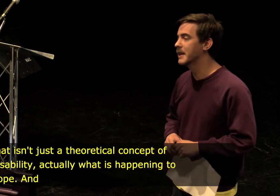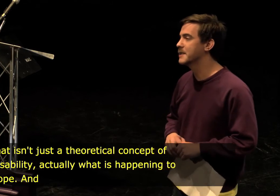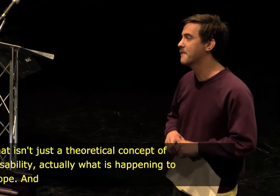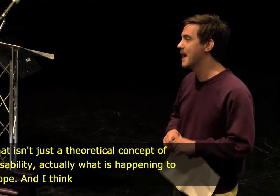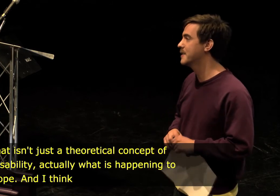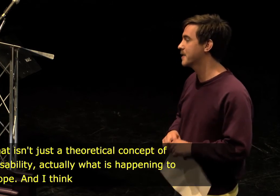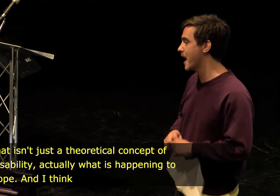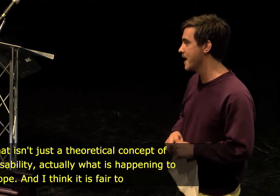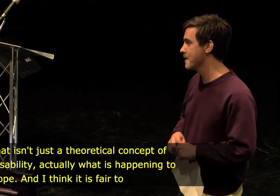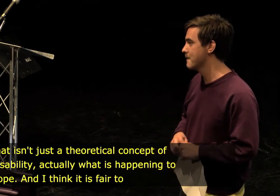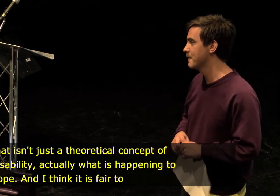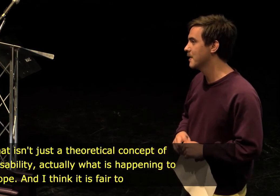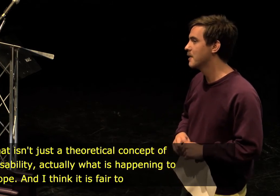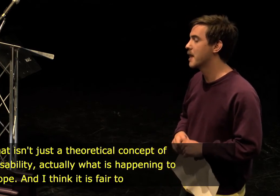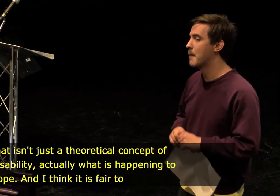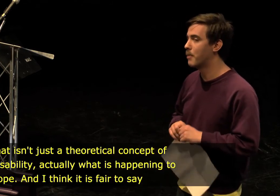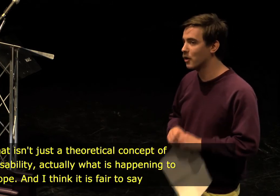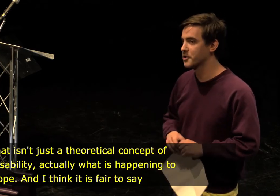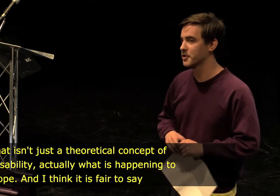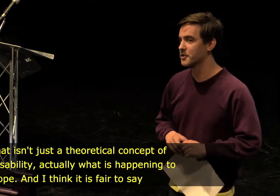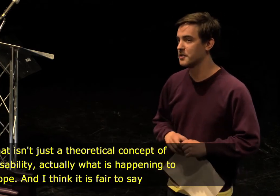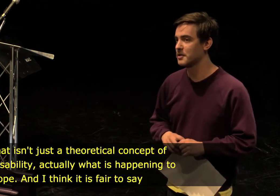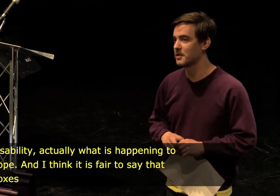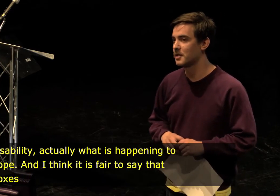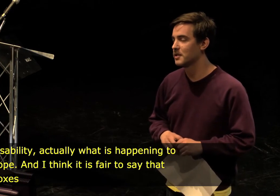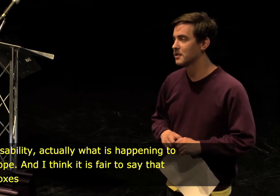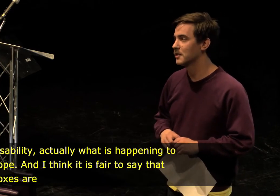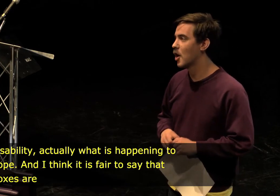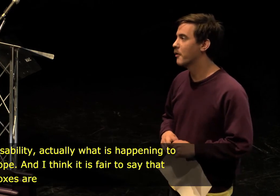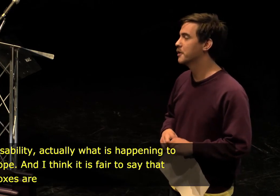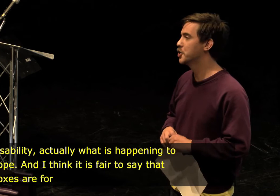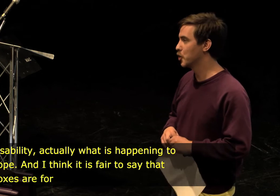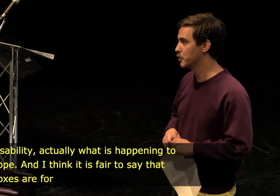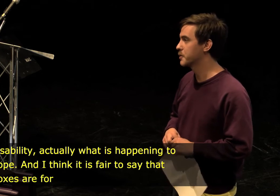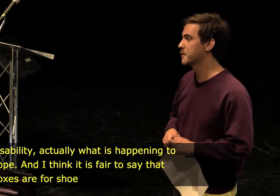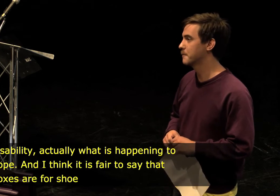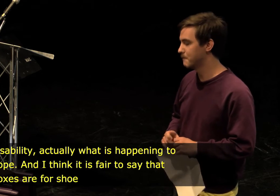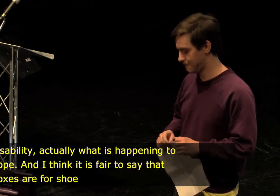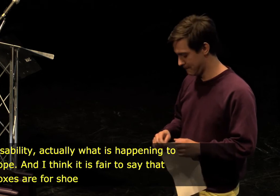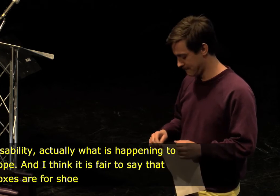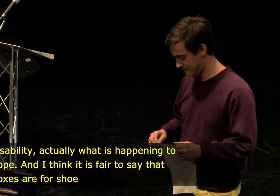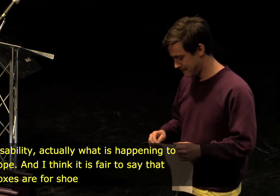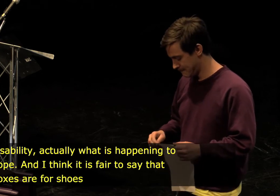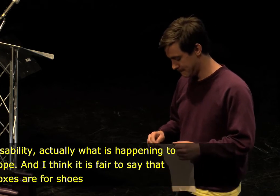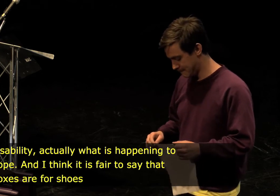I think it's fair to say that boxers are for shoes.